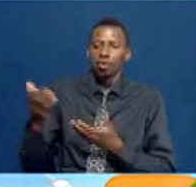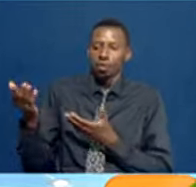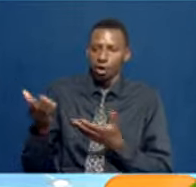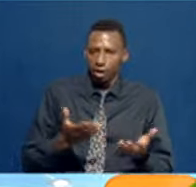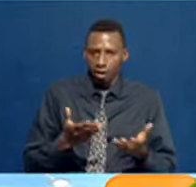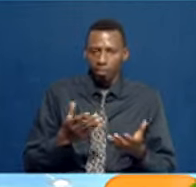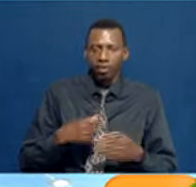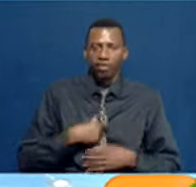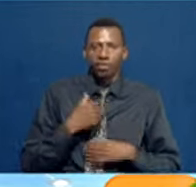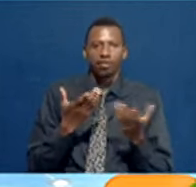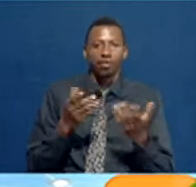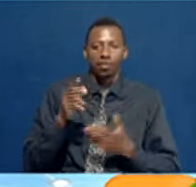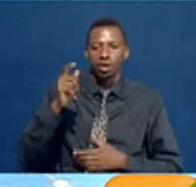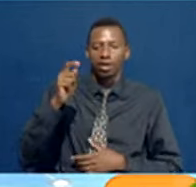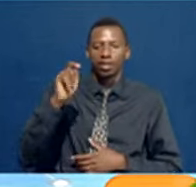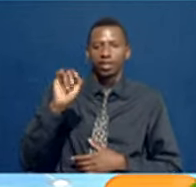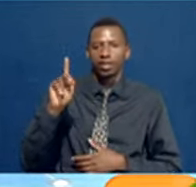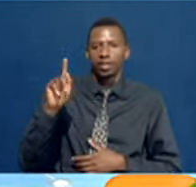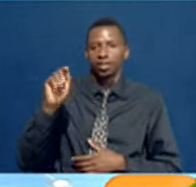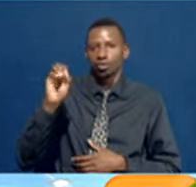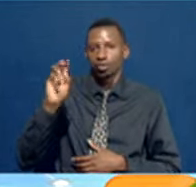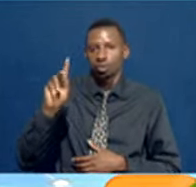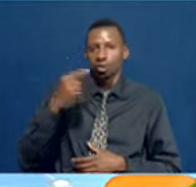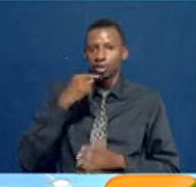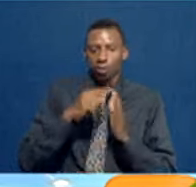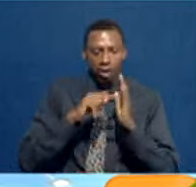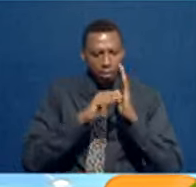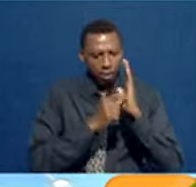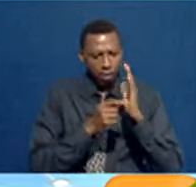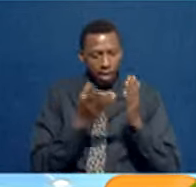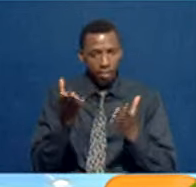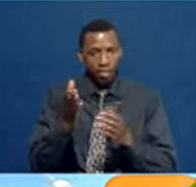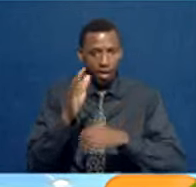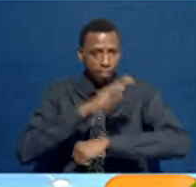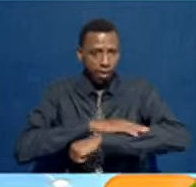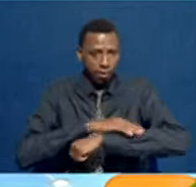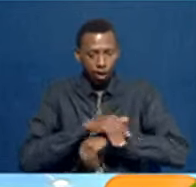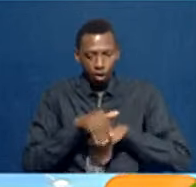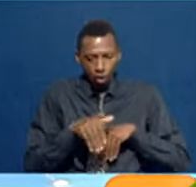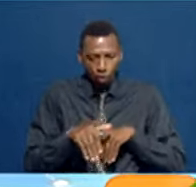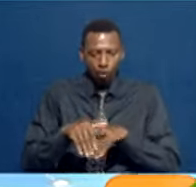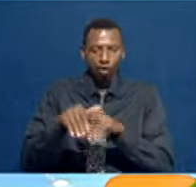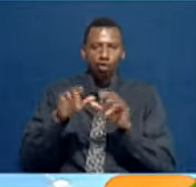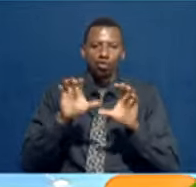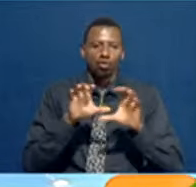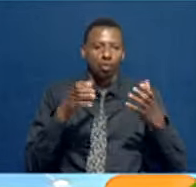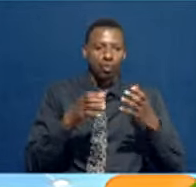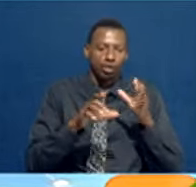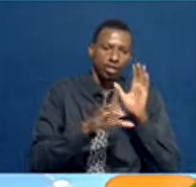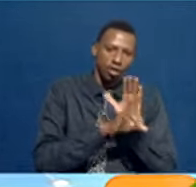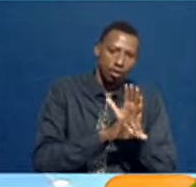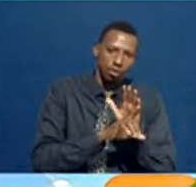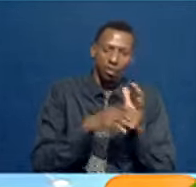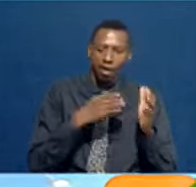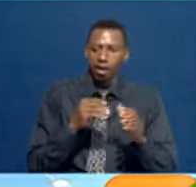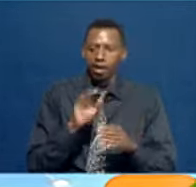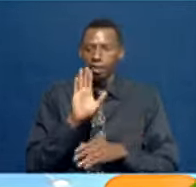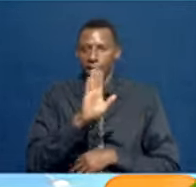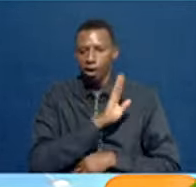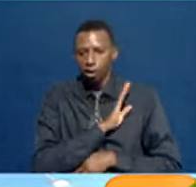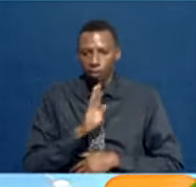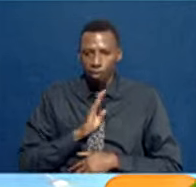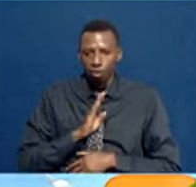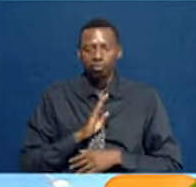content exhibited on its platform is in line with the community guidelines and the board's film classification guidelines. I spoke to